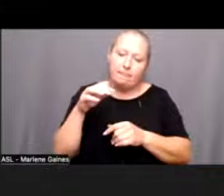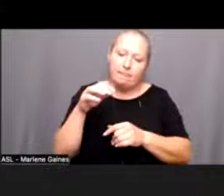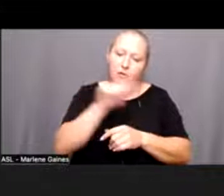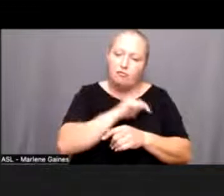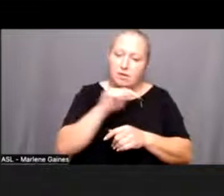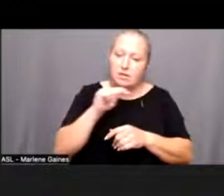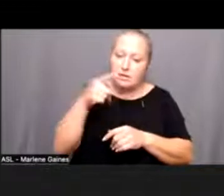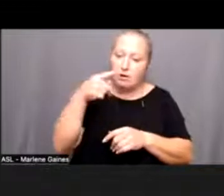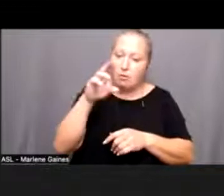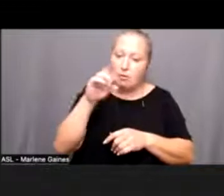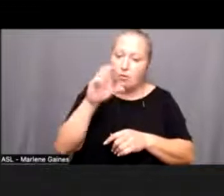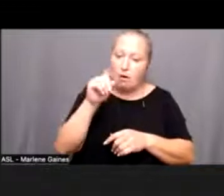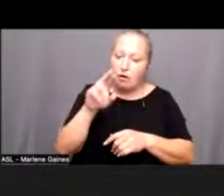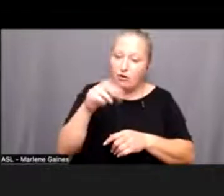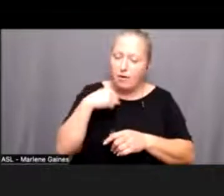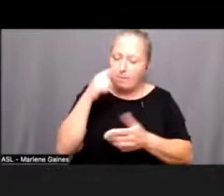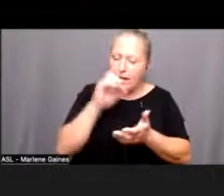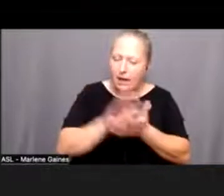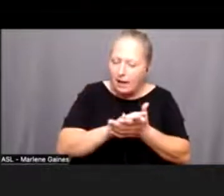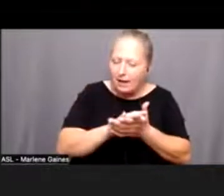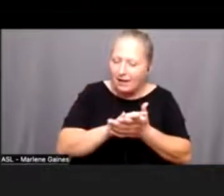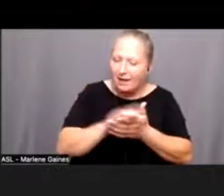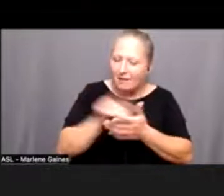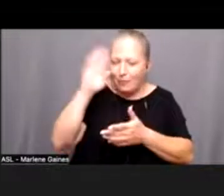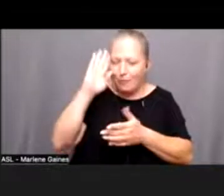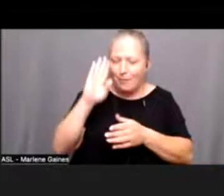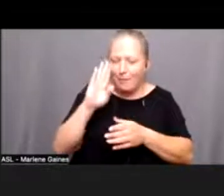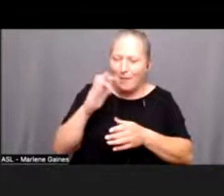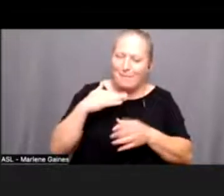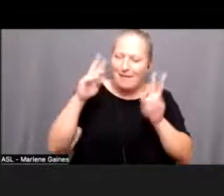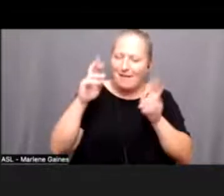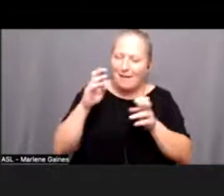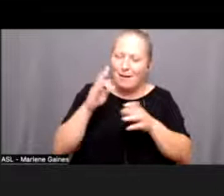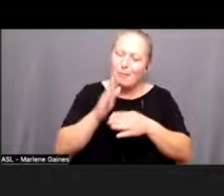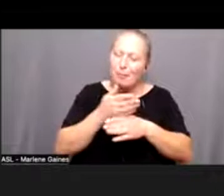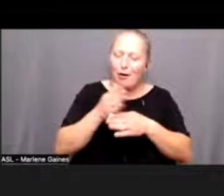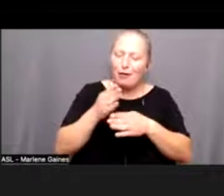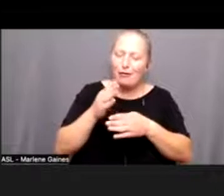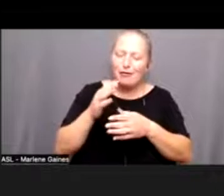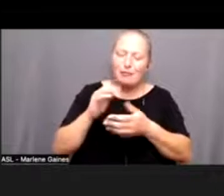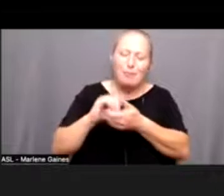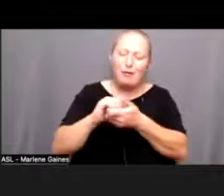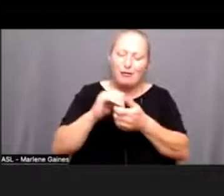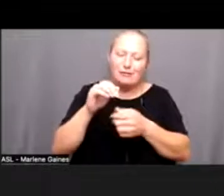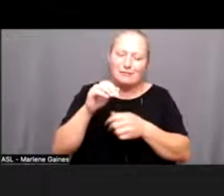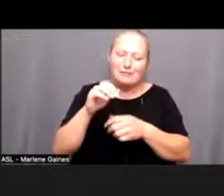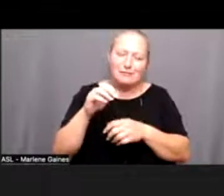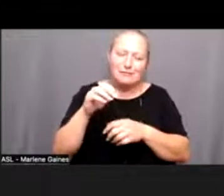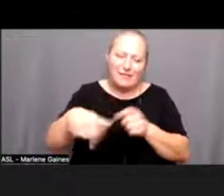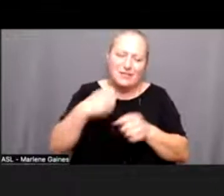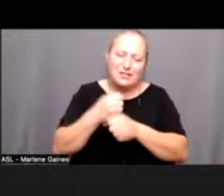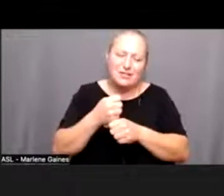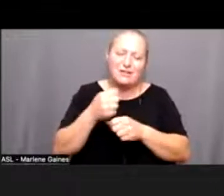Trustee Proctor, I believe, is going to be my partner in crime on that this year. And we have a good